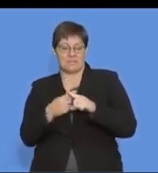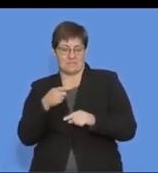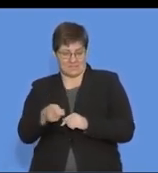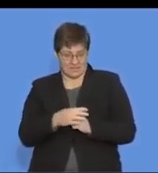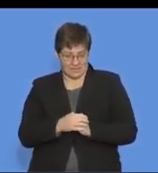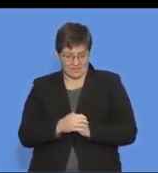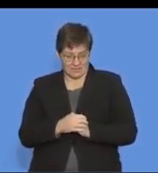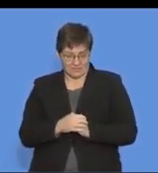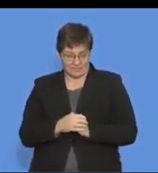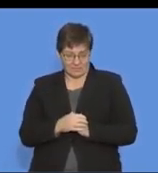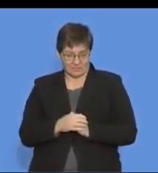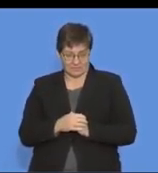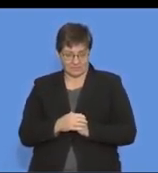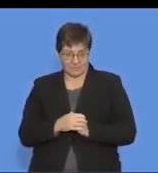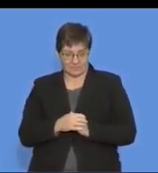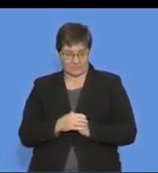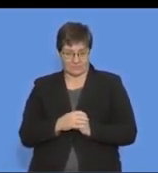multiply, the